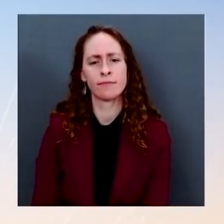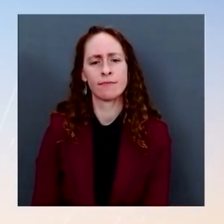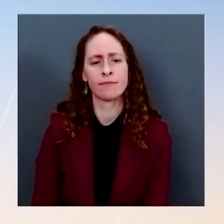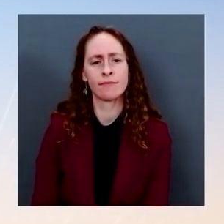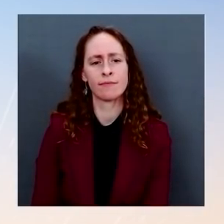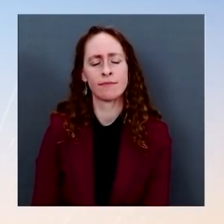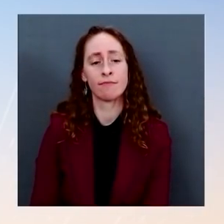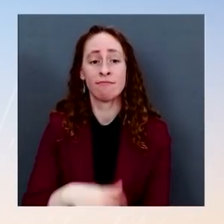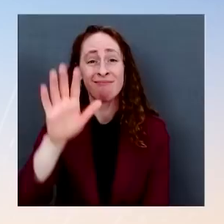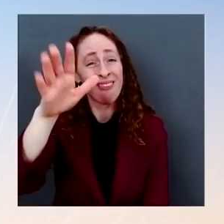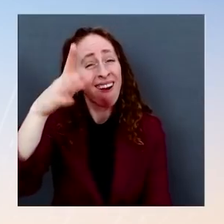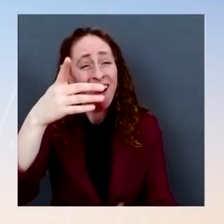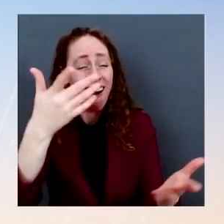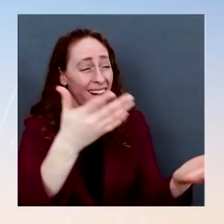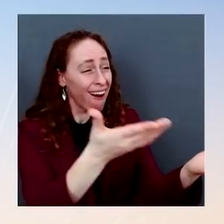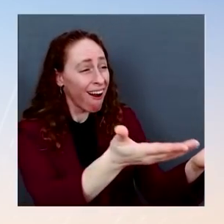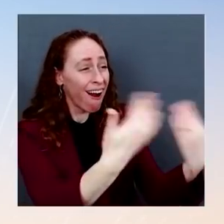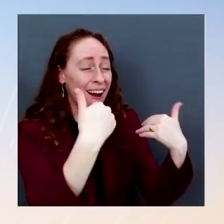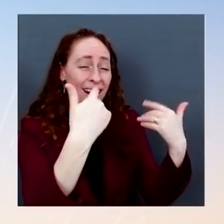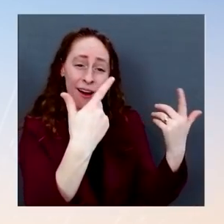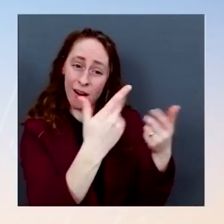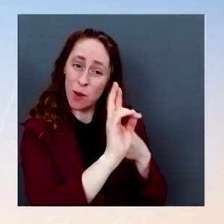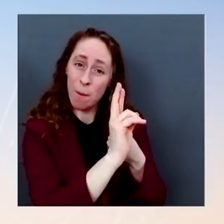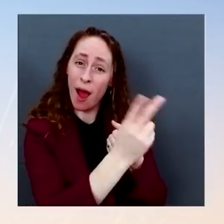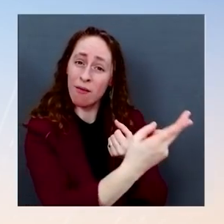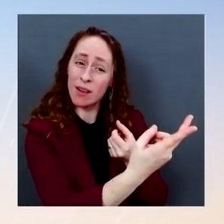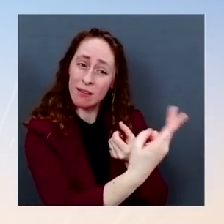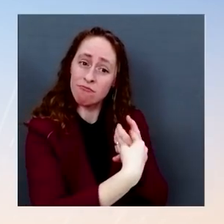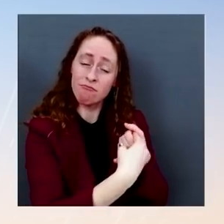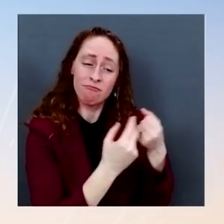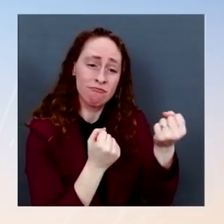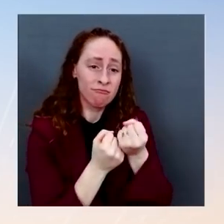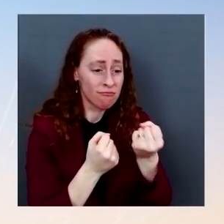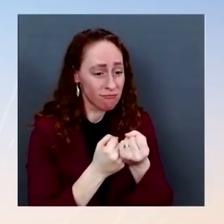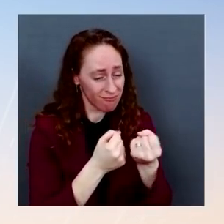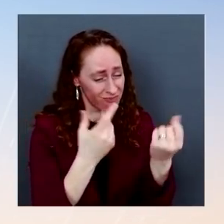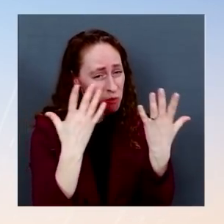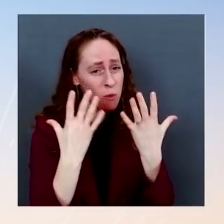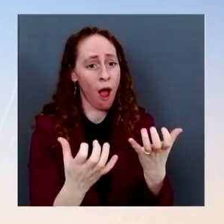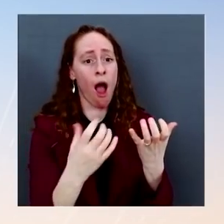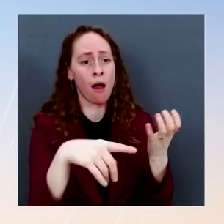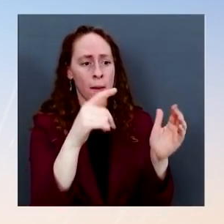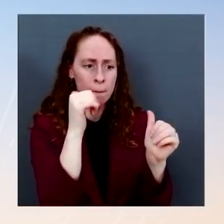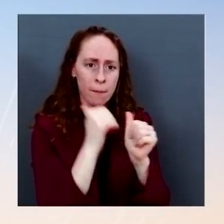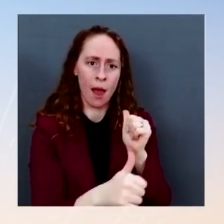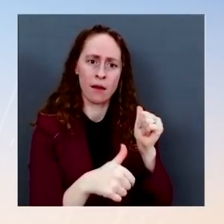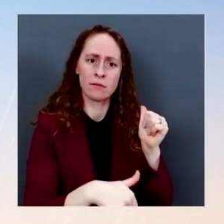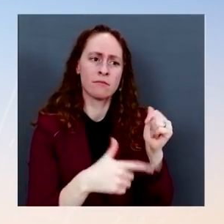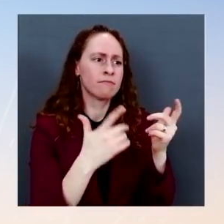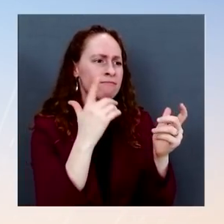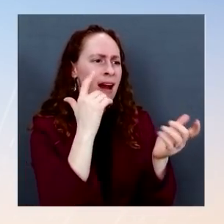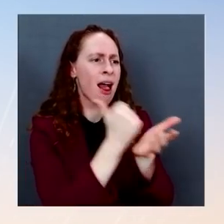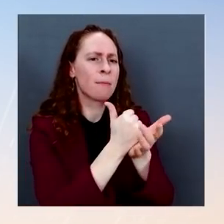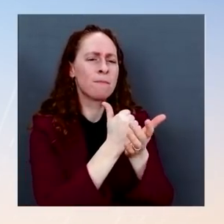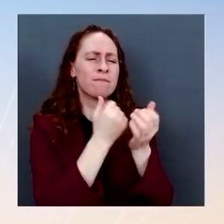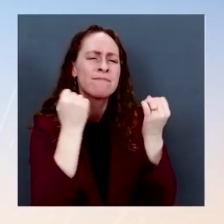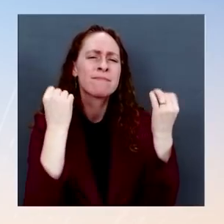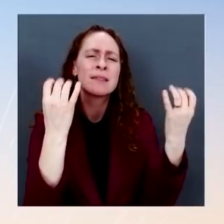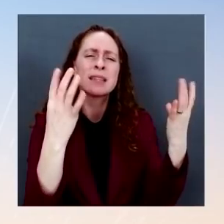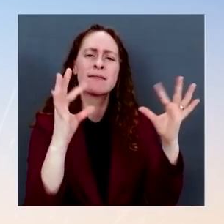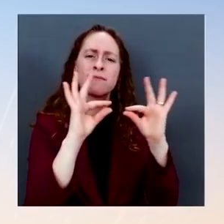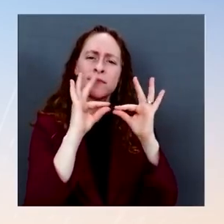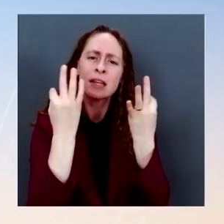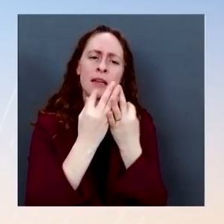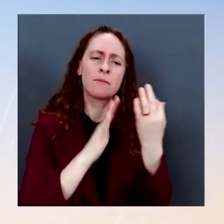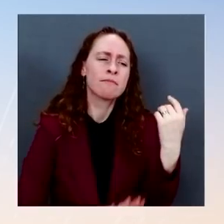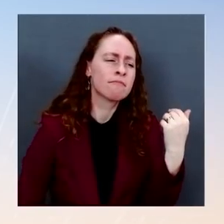and loved ones. He would welcome that. I think it's not a secret that opposition is driven by the concern by many in the